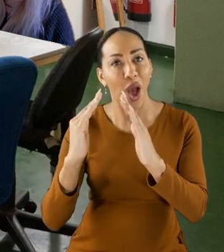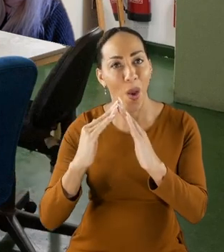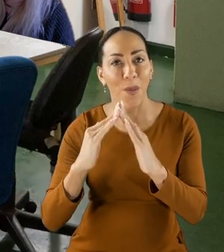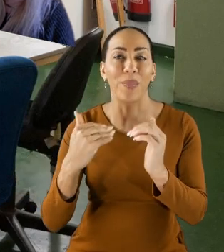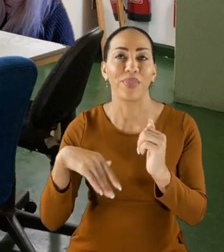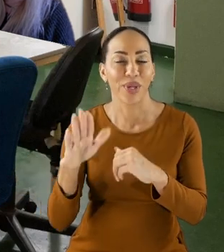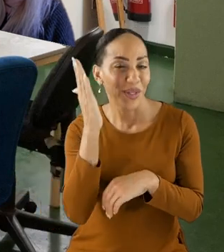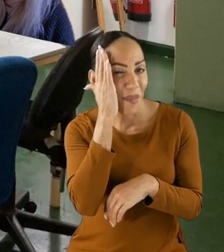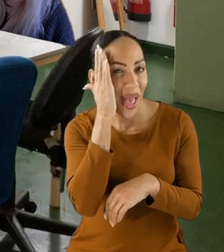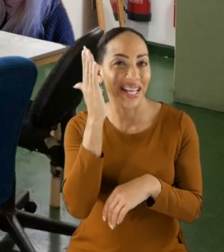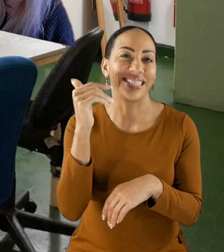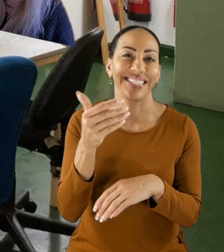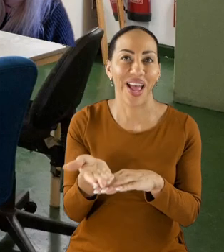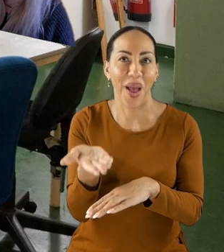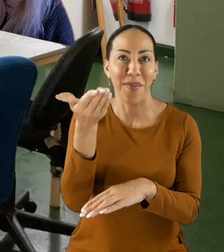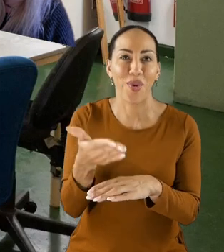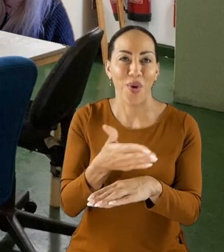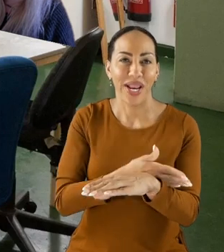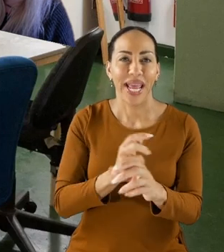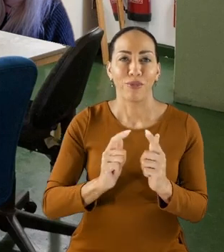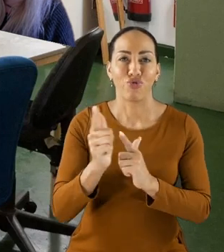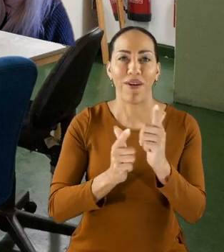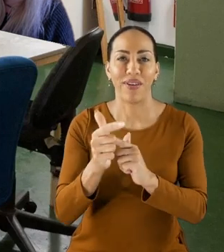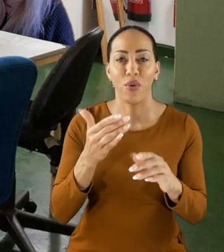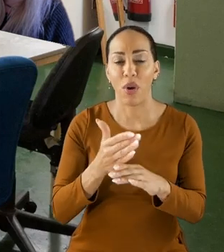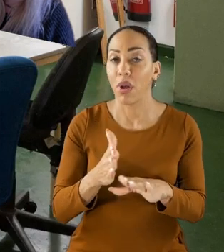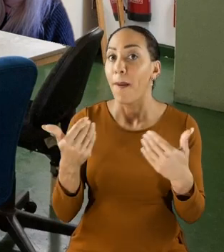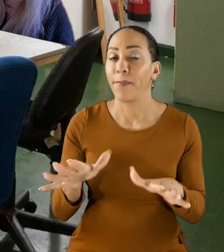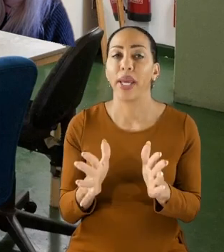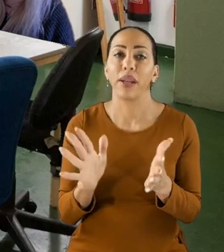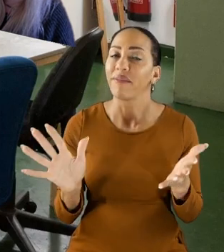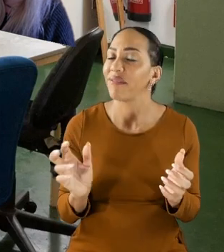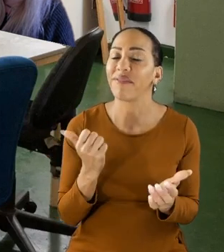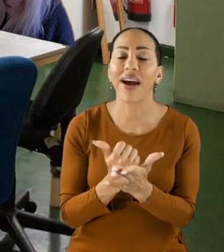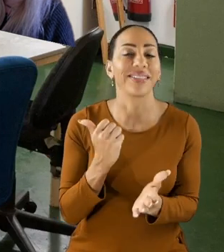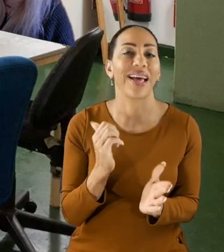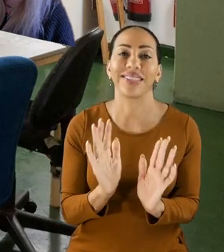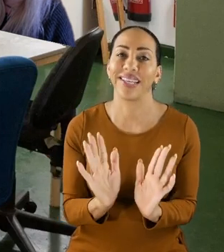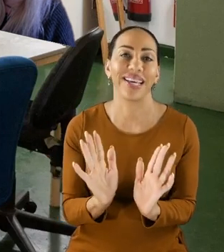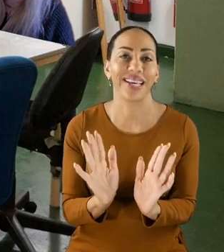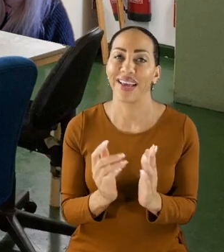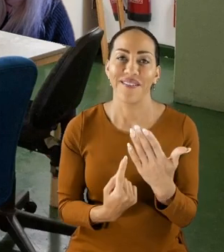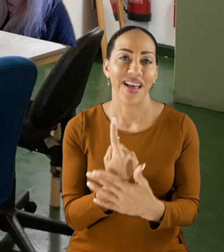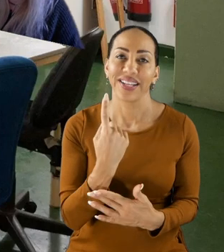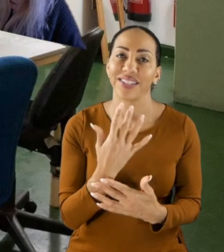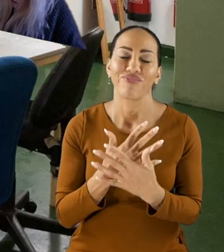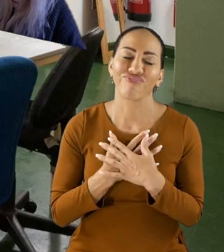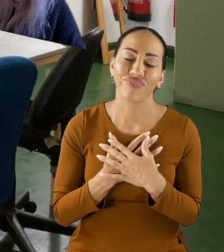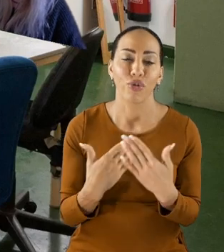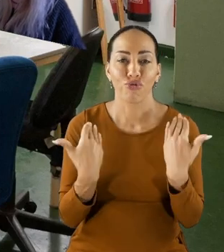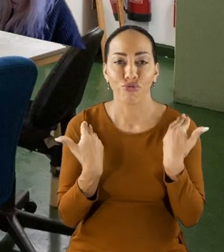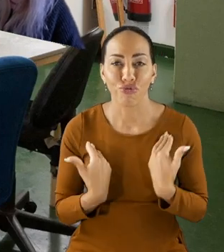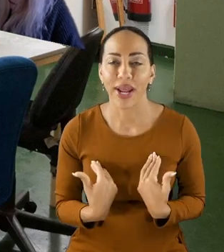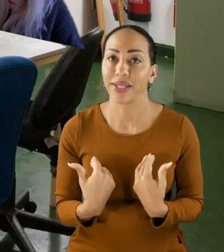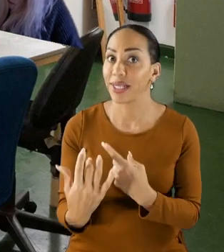home, go to bed, and then get up very, very early in the morning because I'm traveling with work. But can I just say, it's been an absolutely fantastic